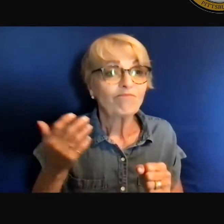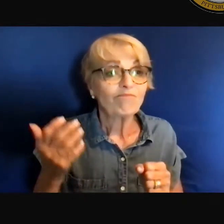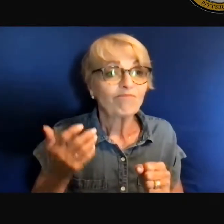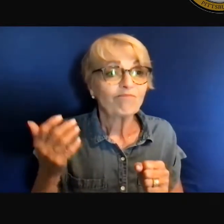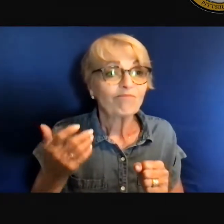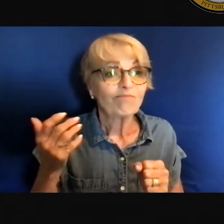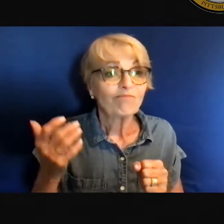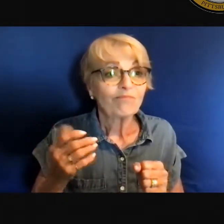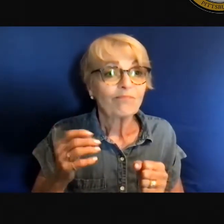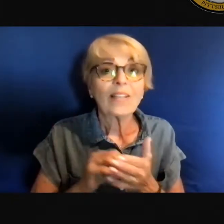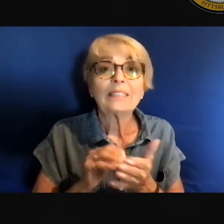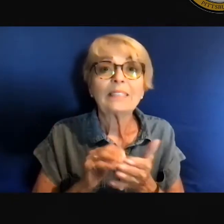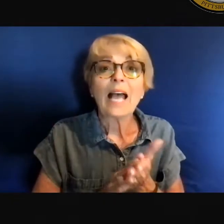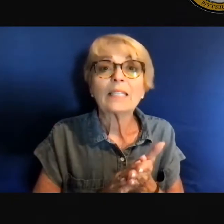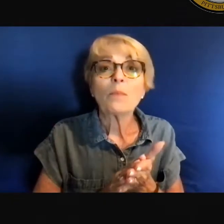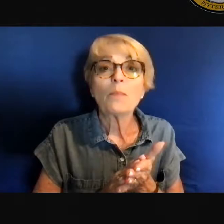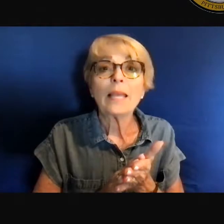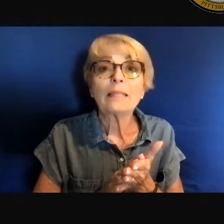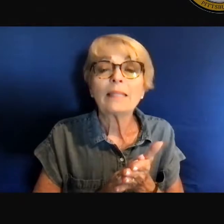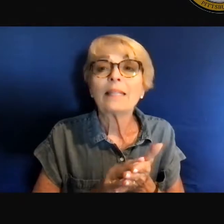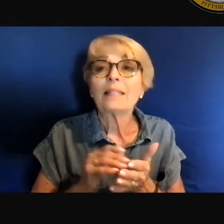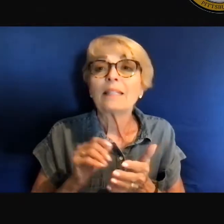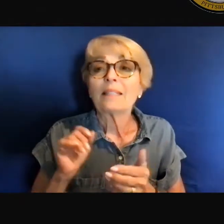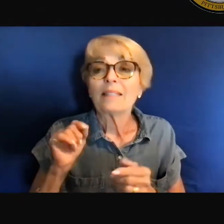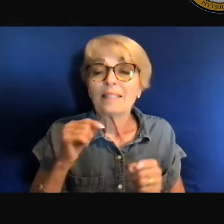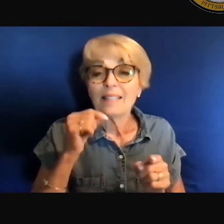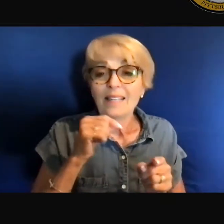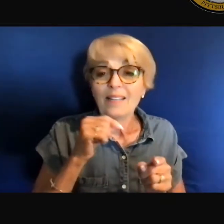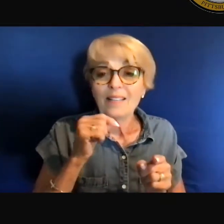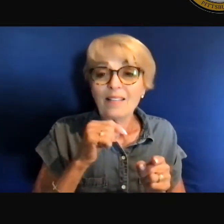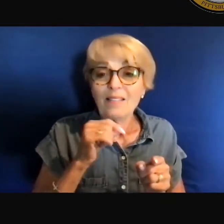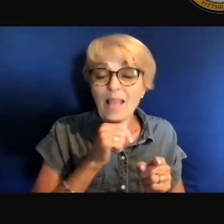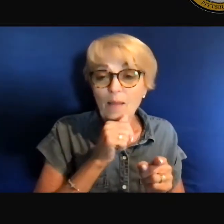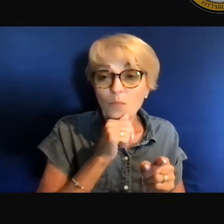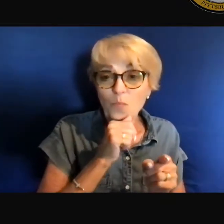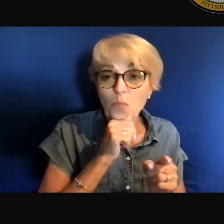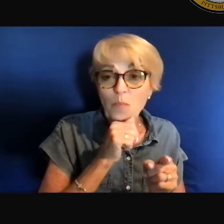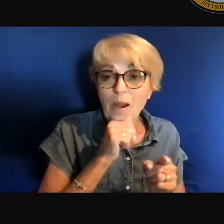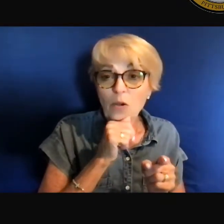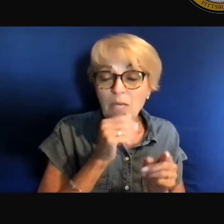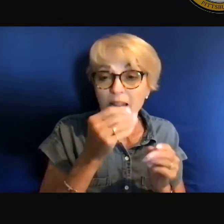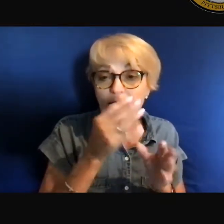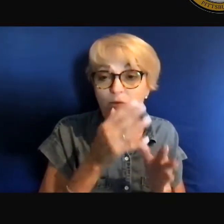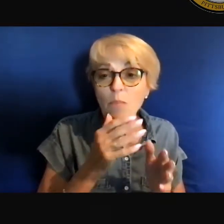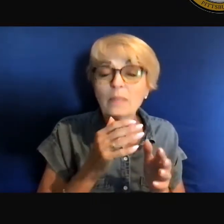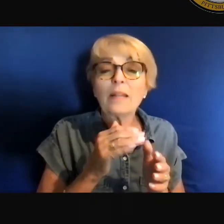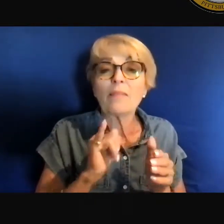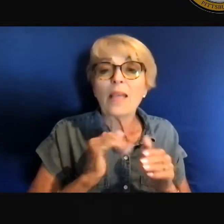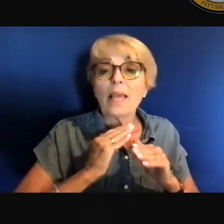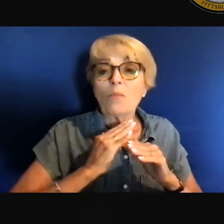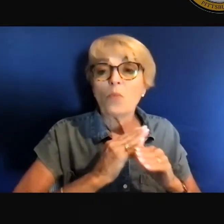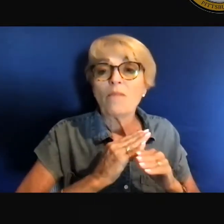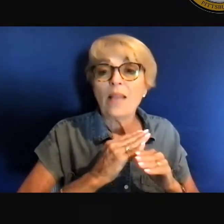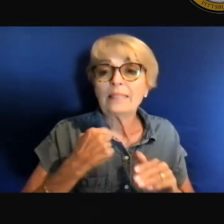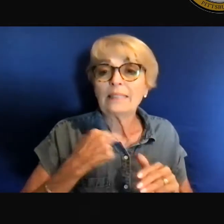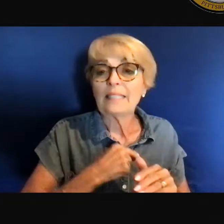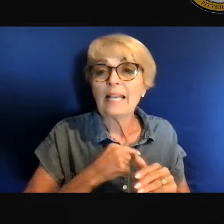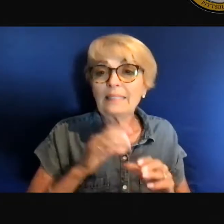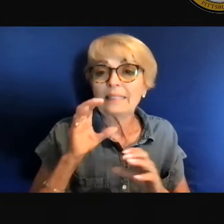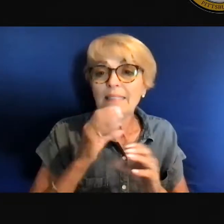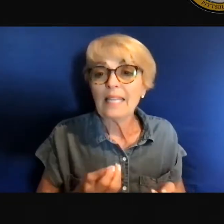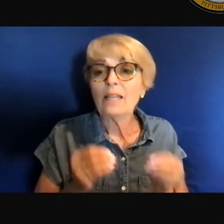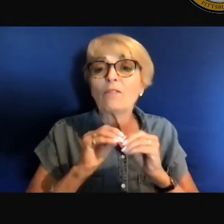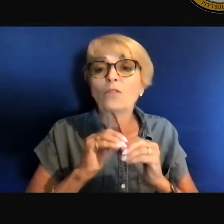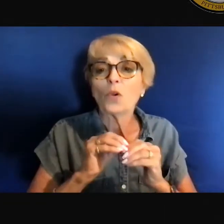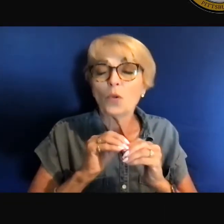document the nature of the proprietary information that prevents us from seeking further